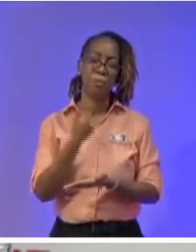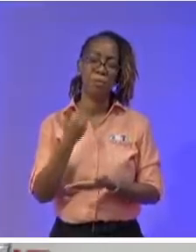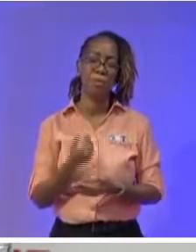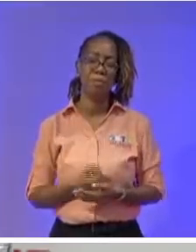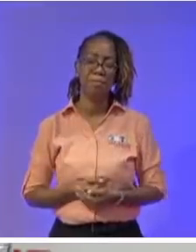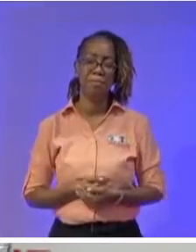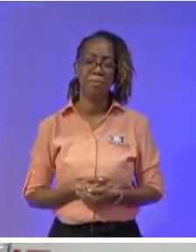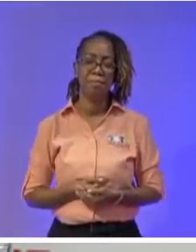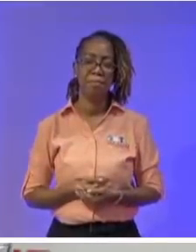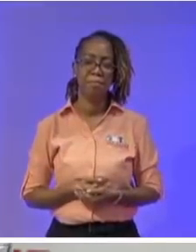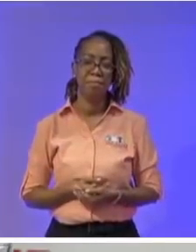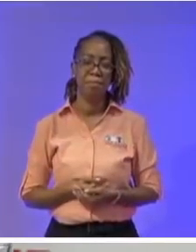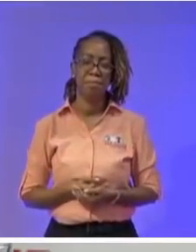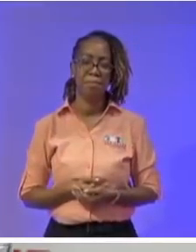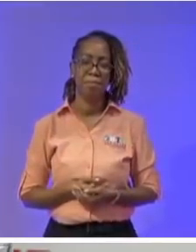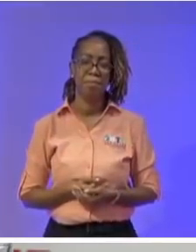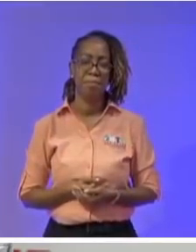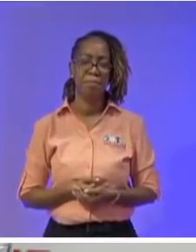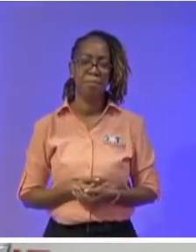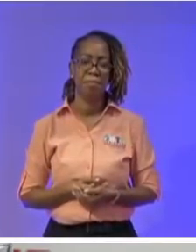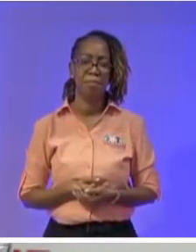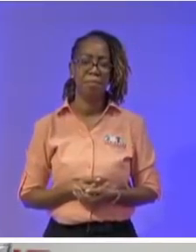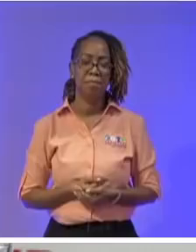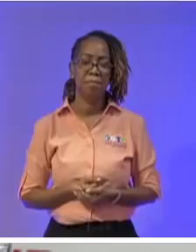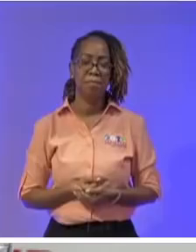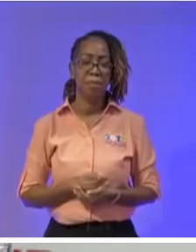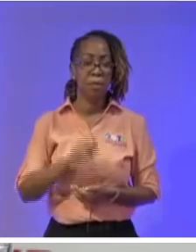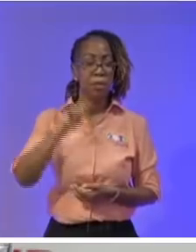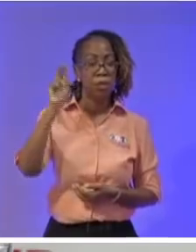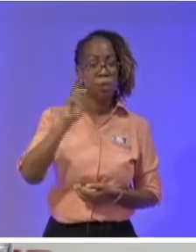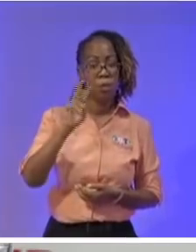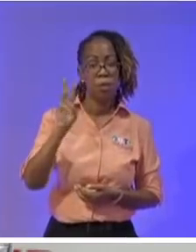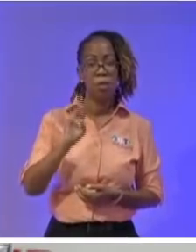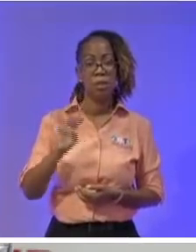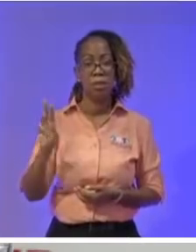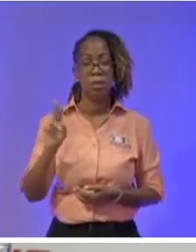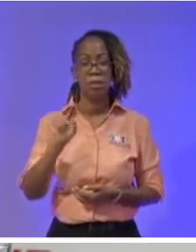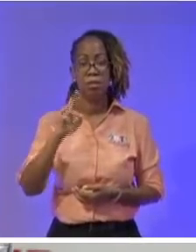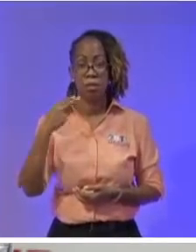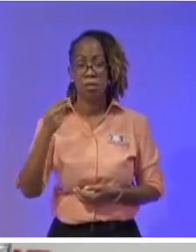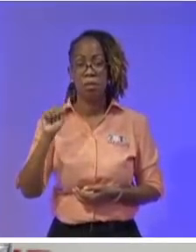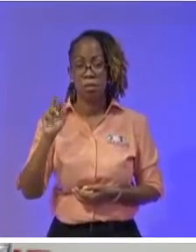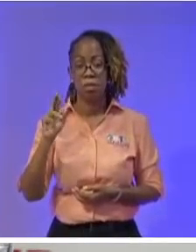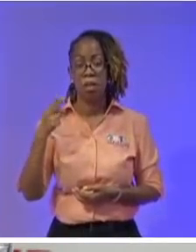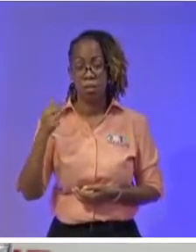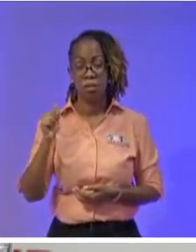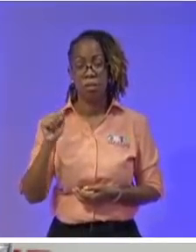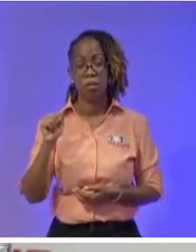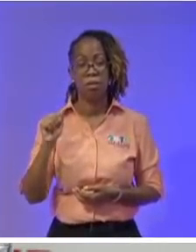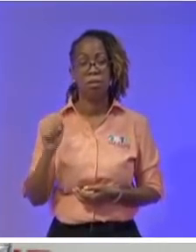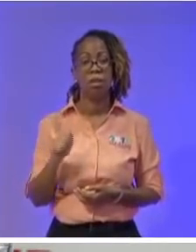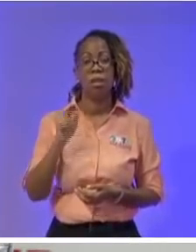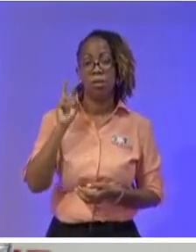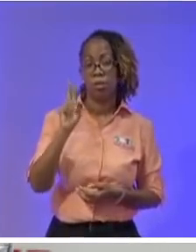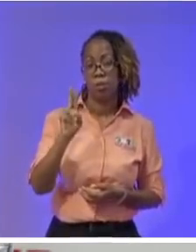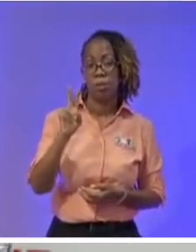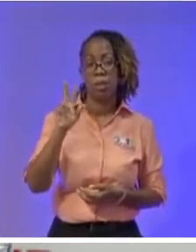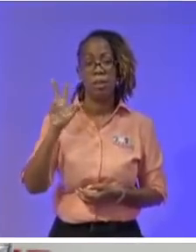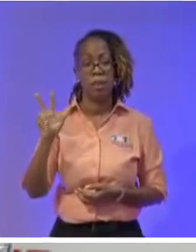of 43. Northwest, you had a total of 216